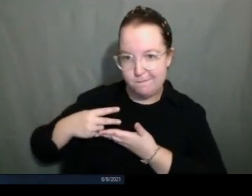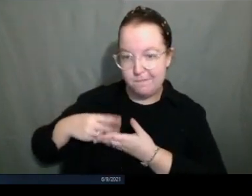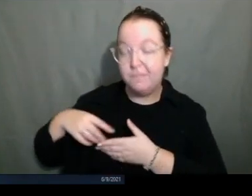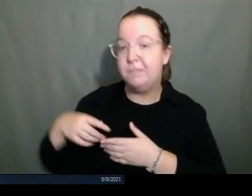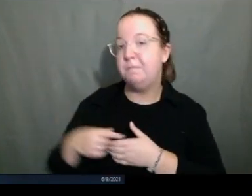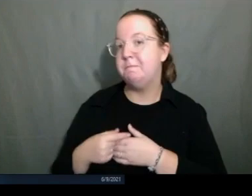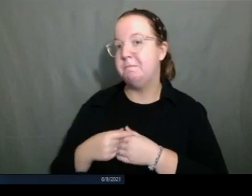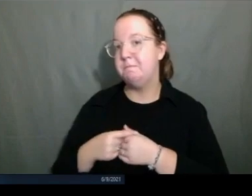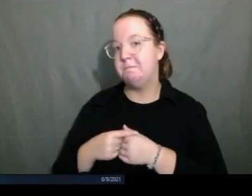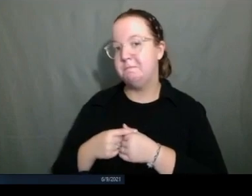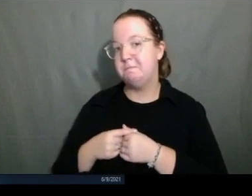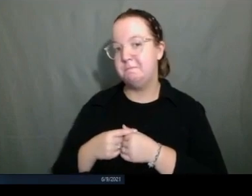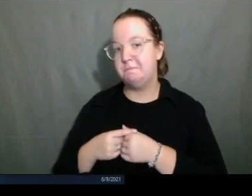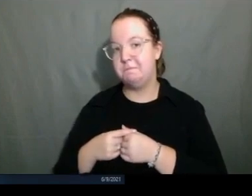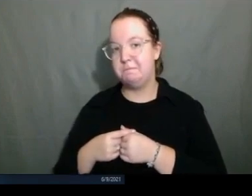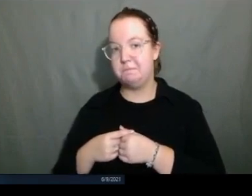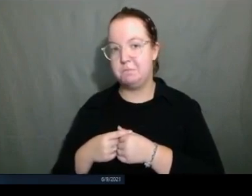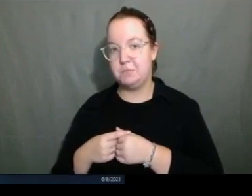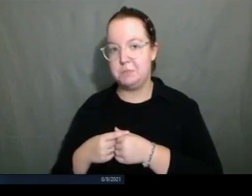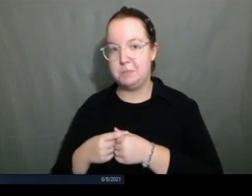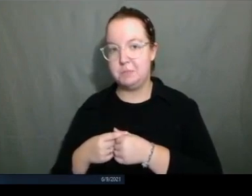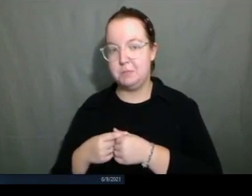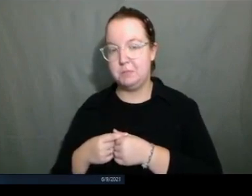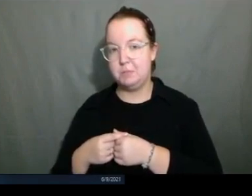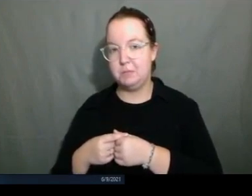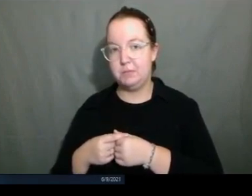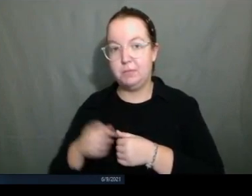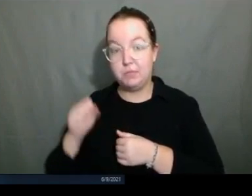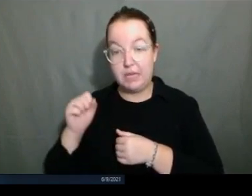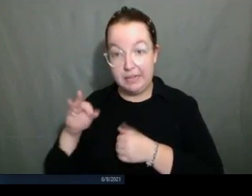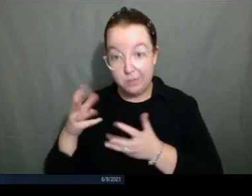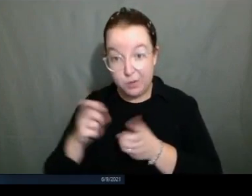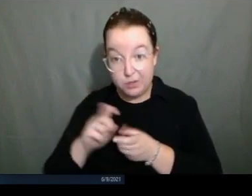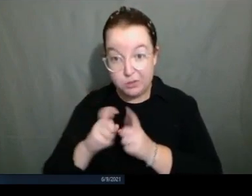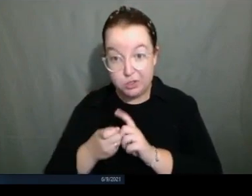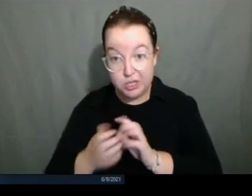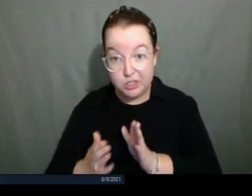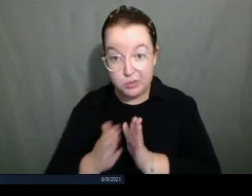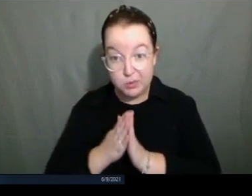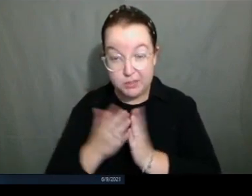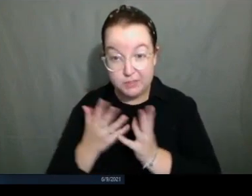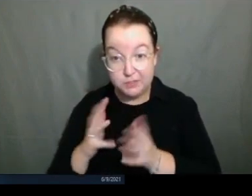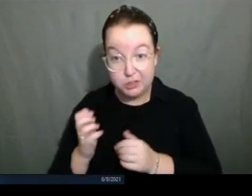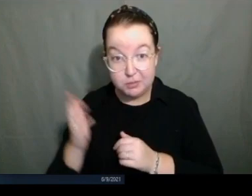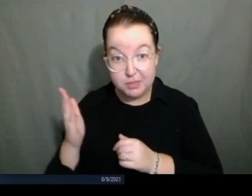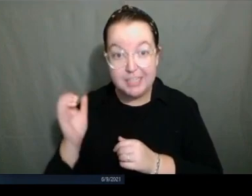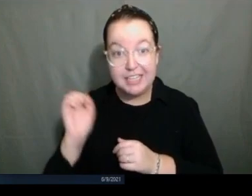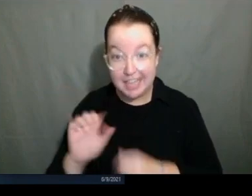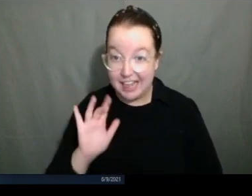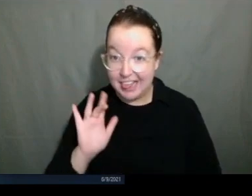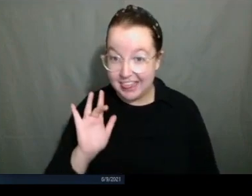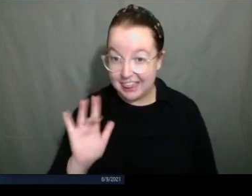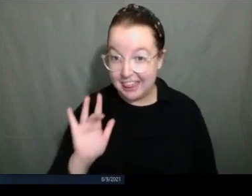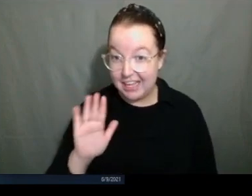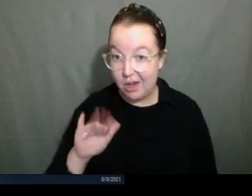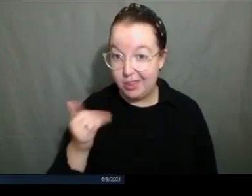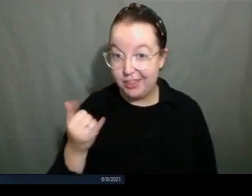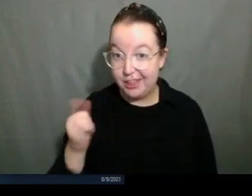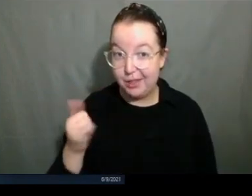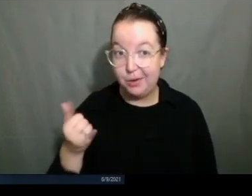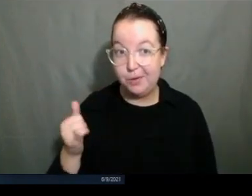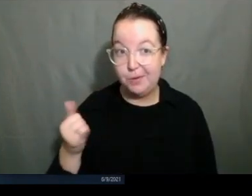notified. If you need to make a change to the request once it's been submitted, you can click right on the